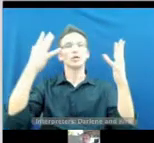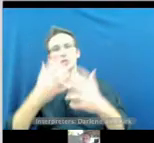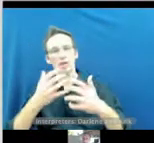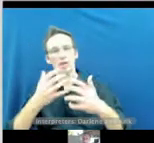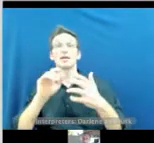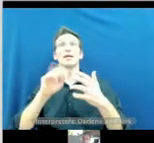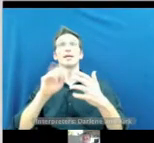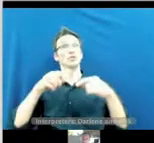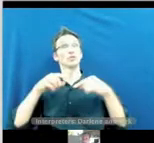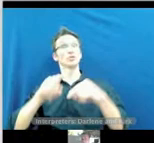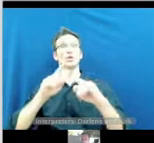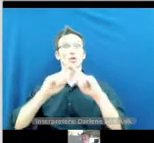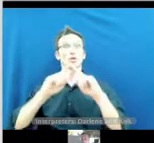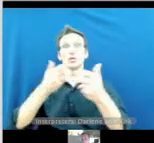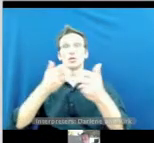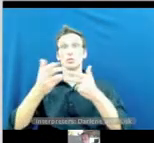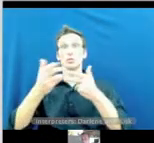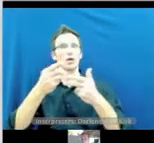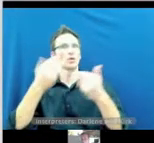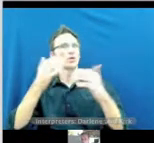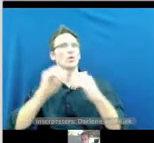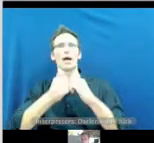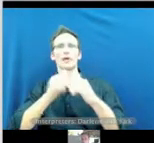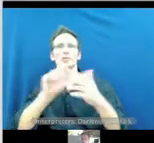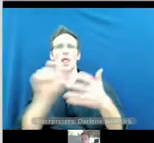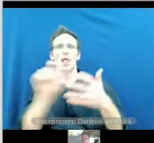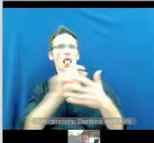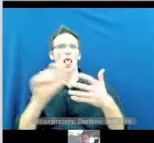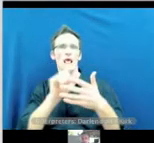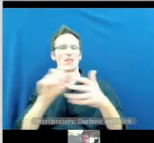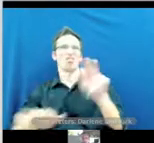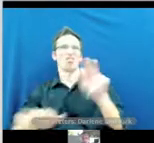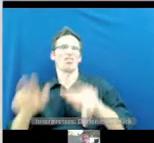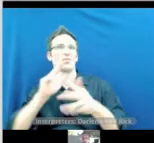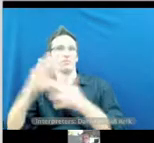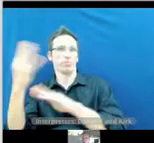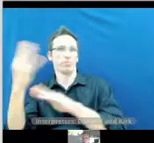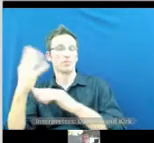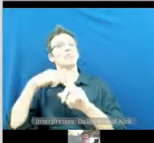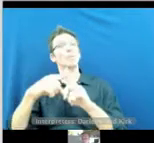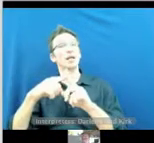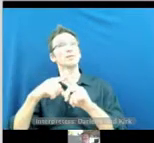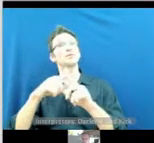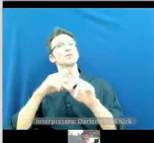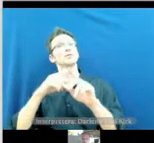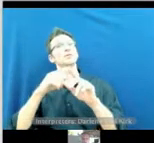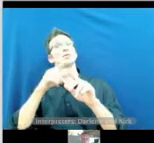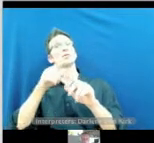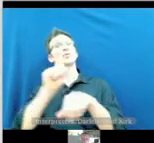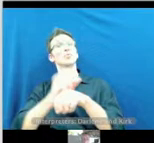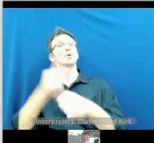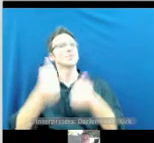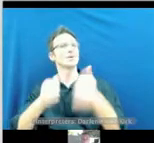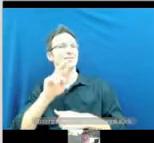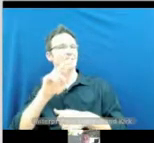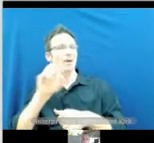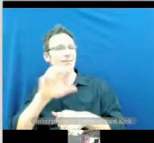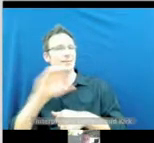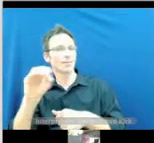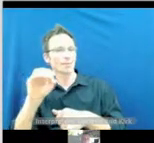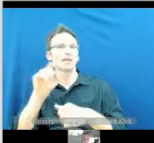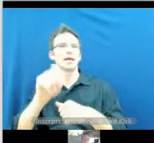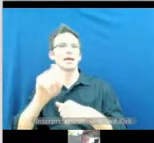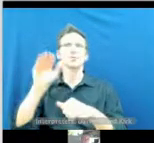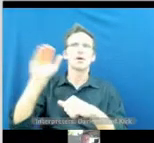VRS provider, I would want to have a conversation with them to say, what what sort of information do you have, and how